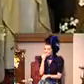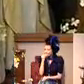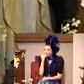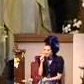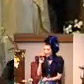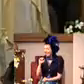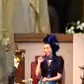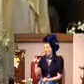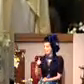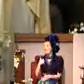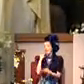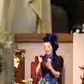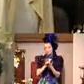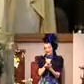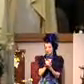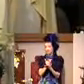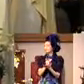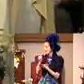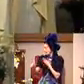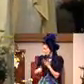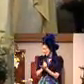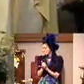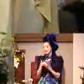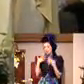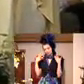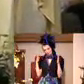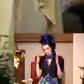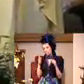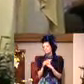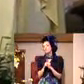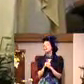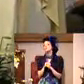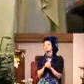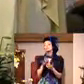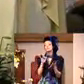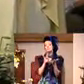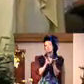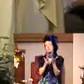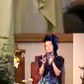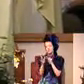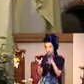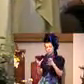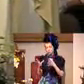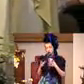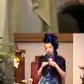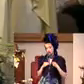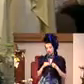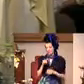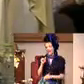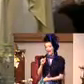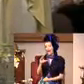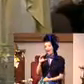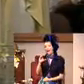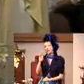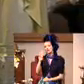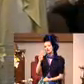Amen. And so it is that Jesus took the afikoman, the